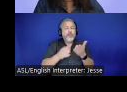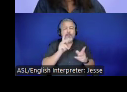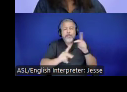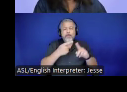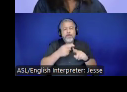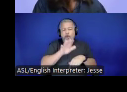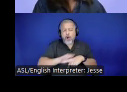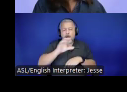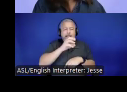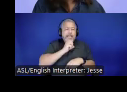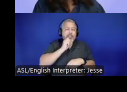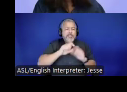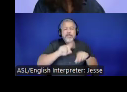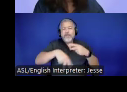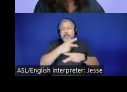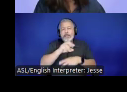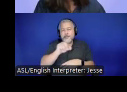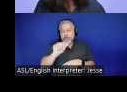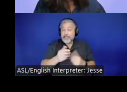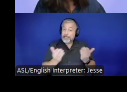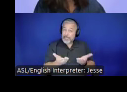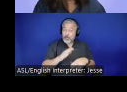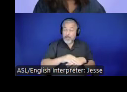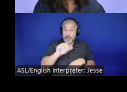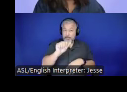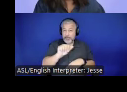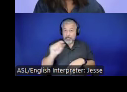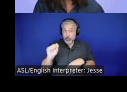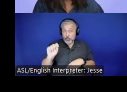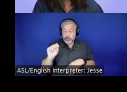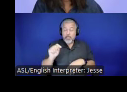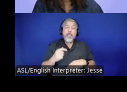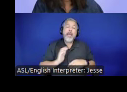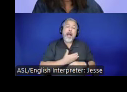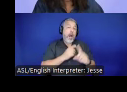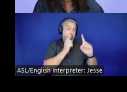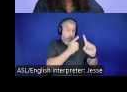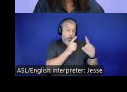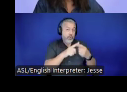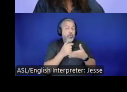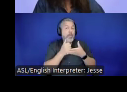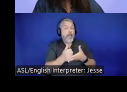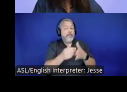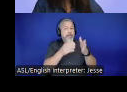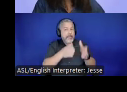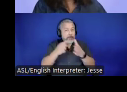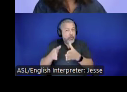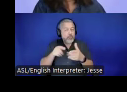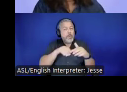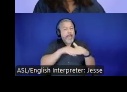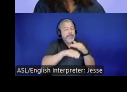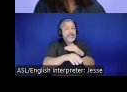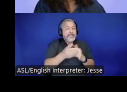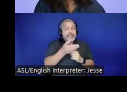disabilities. Here at Ability Tools, our goal is to help individuals access devices